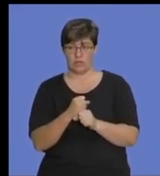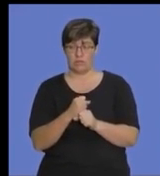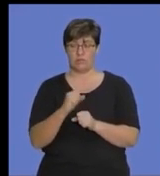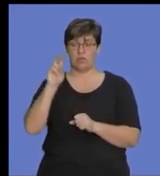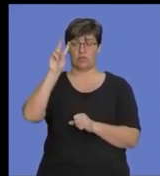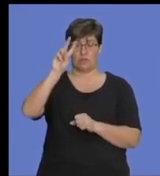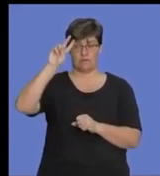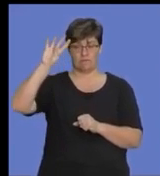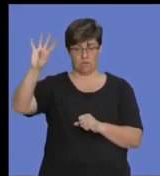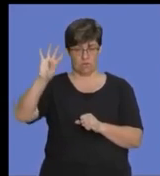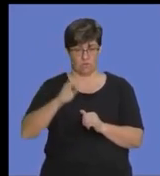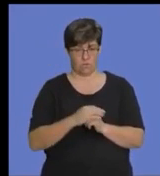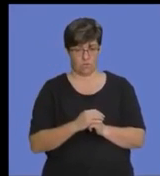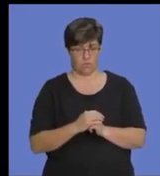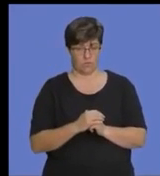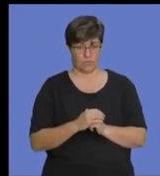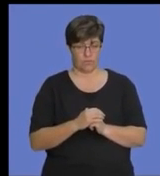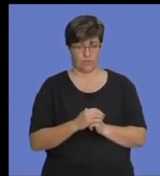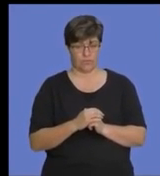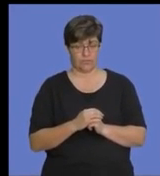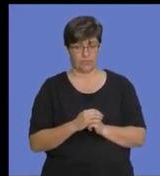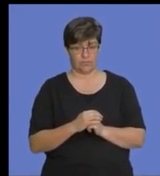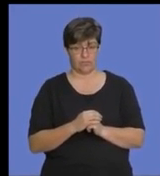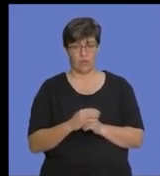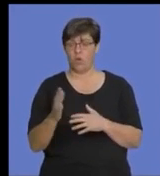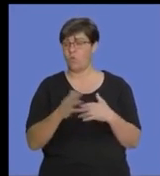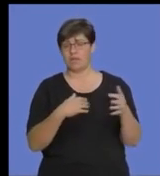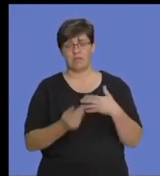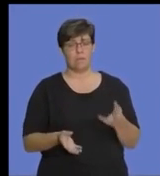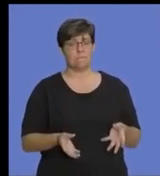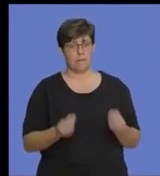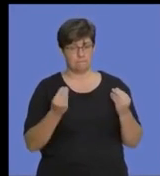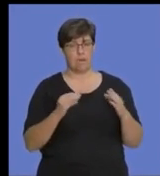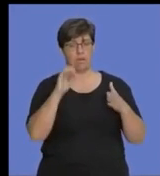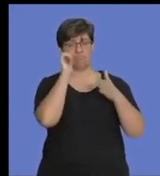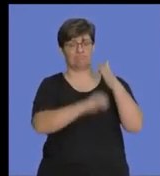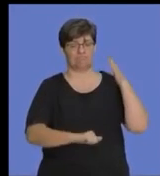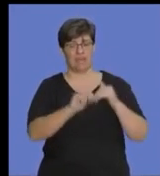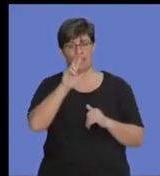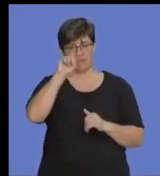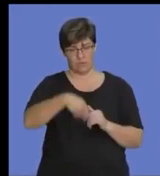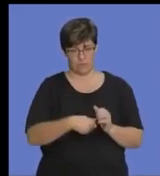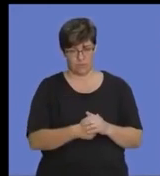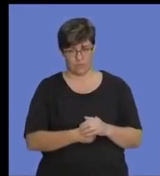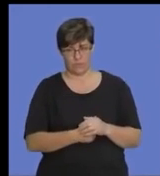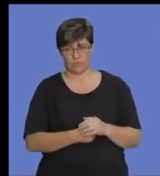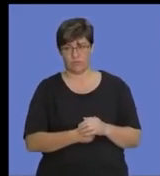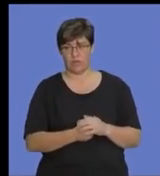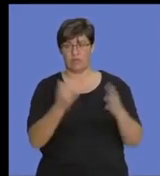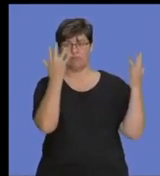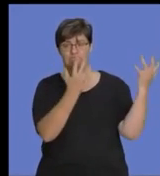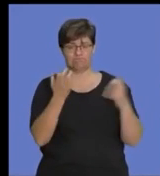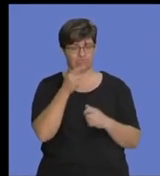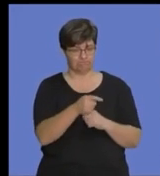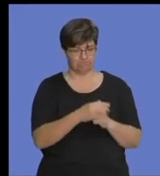2 years, meaning it's going to be 24, right? And then from whatever we get there, we're going to subtract the